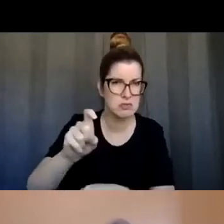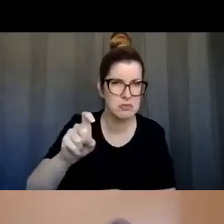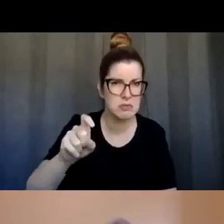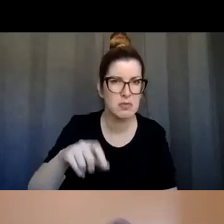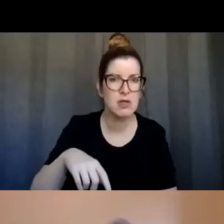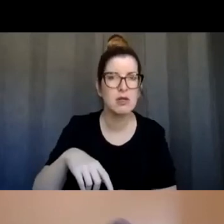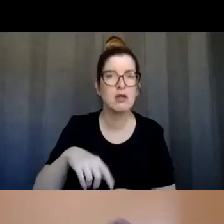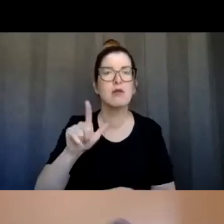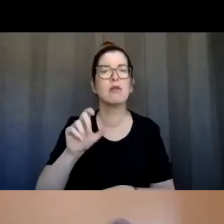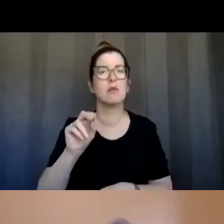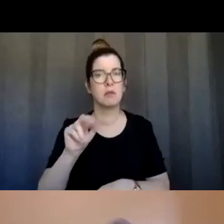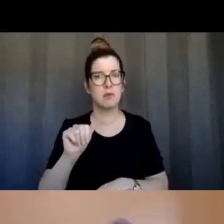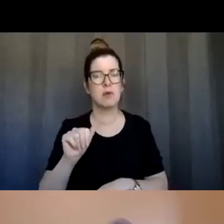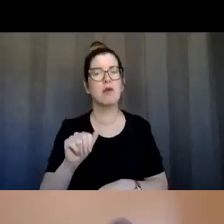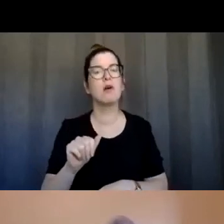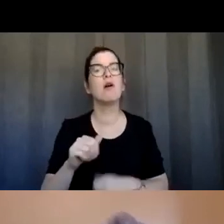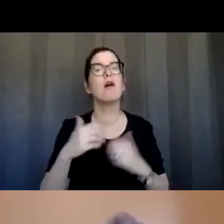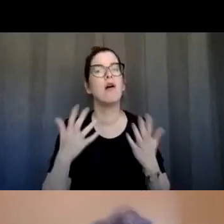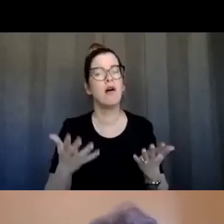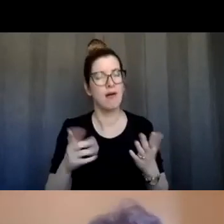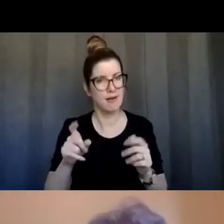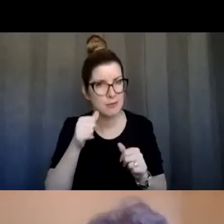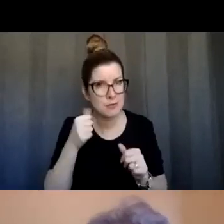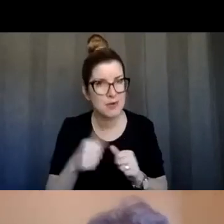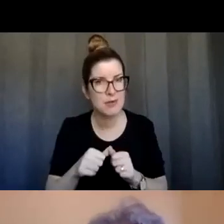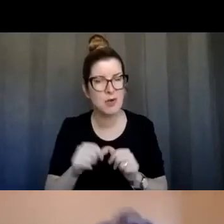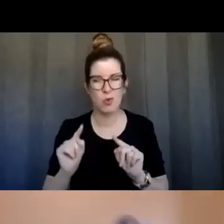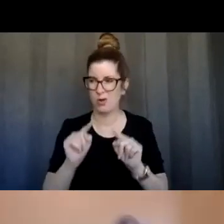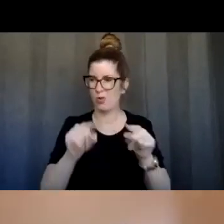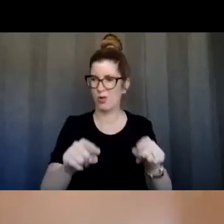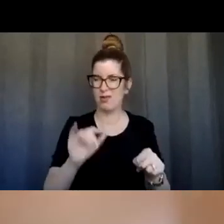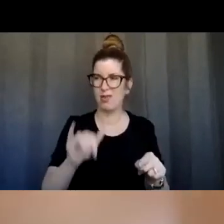School was, now you got to remember, we went there on in November.